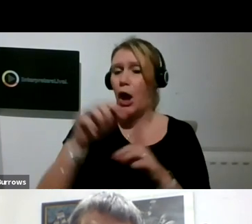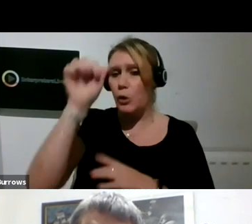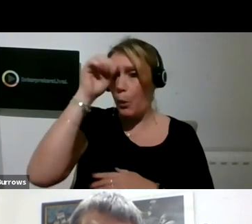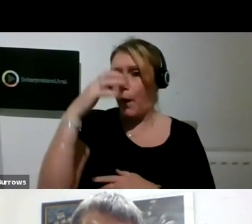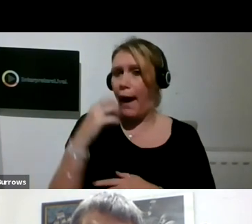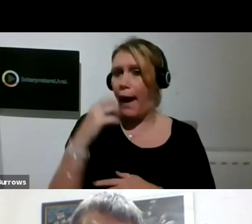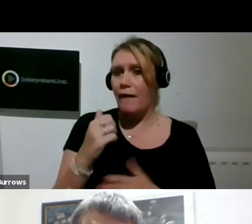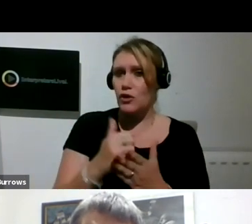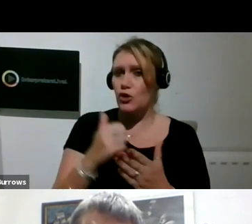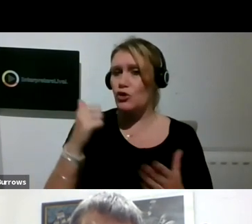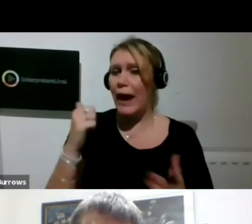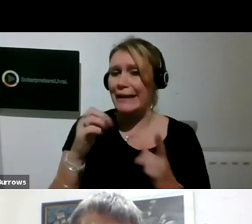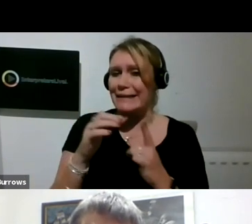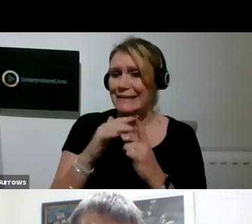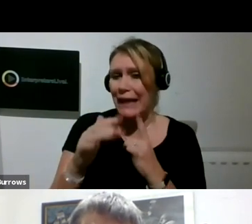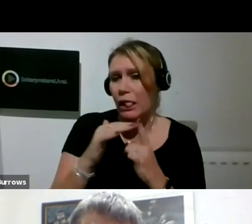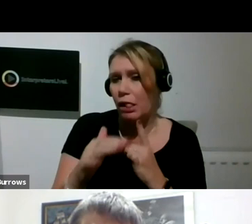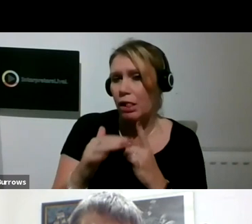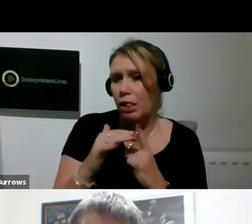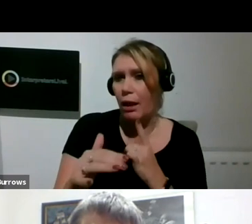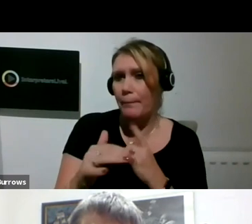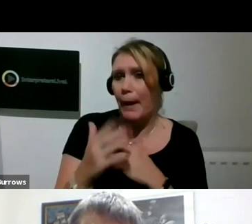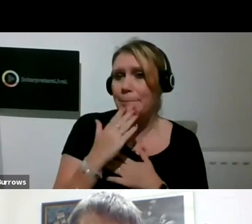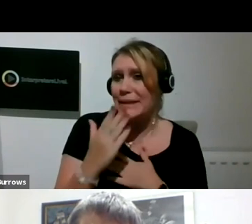I'm just going to say, do you want to try and say a few words?